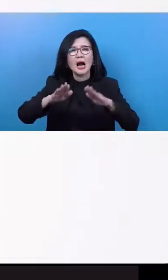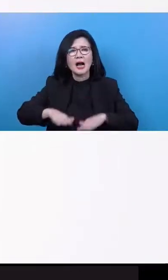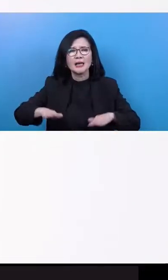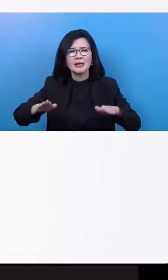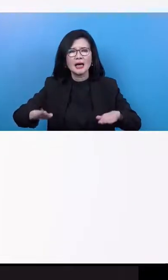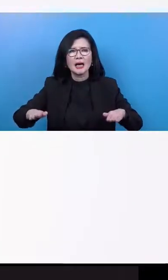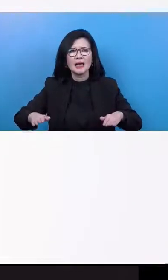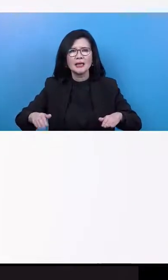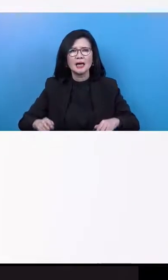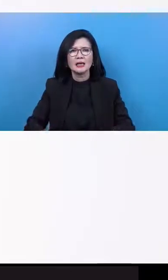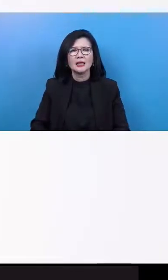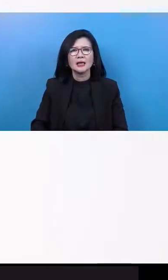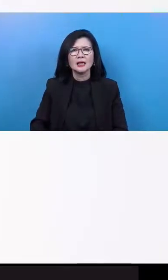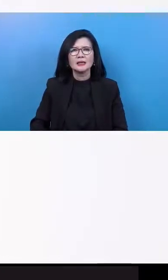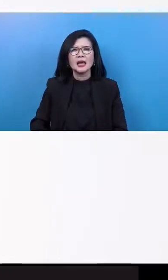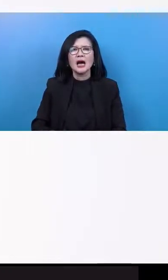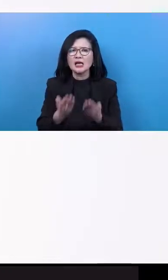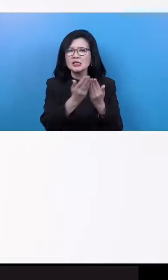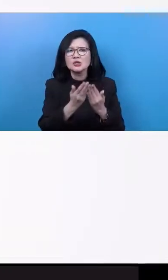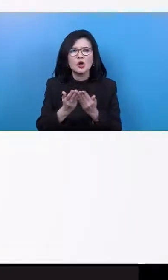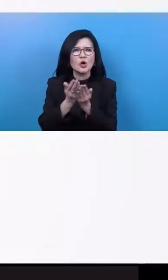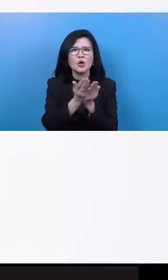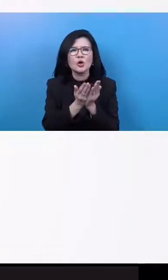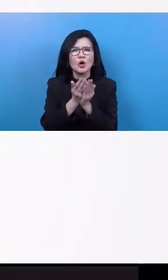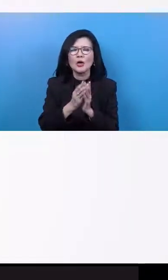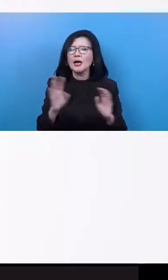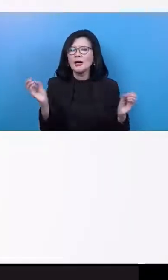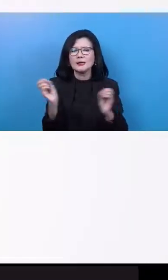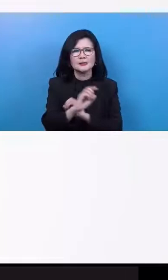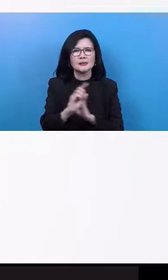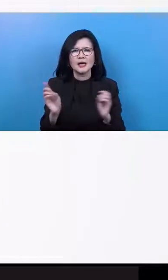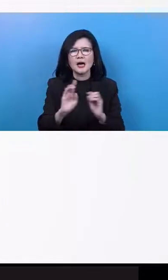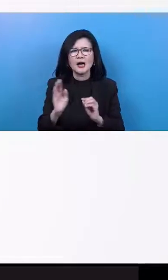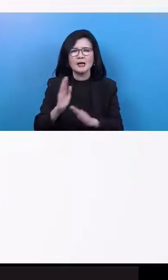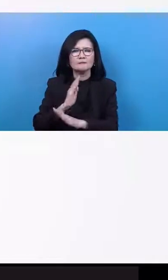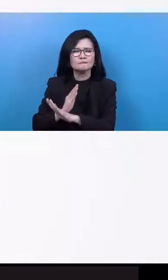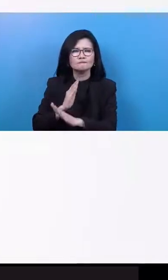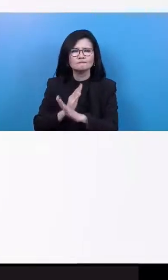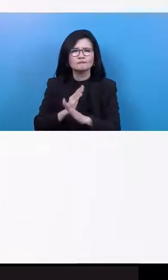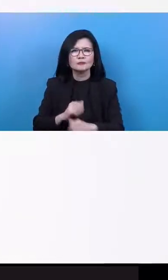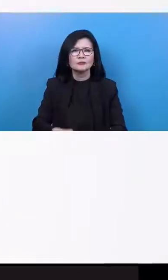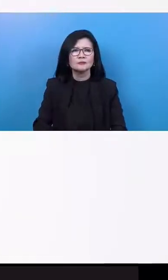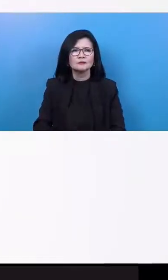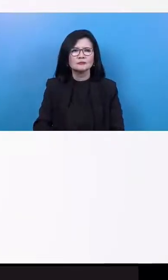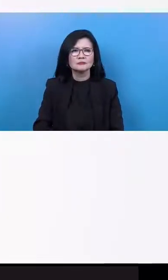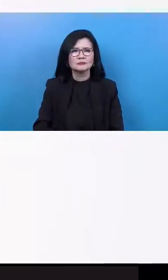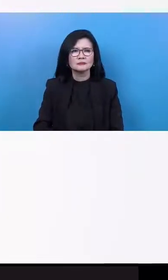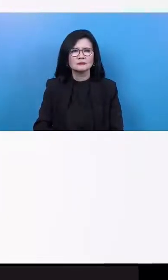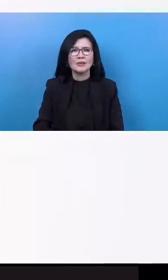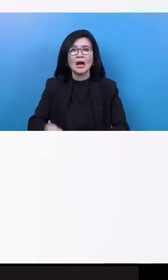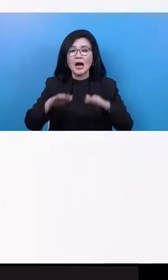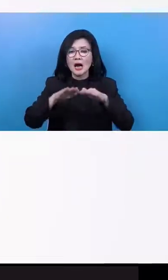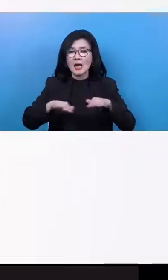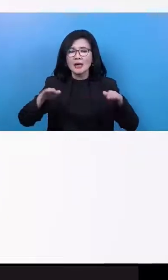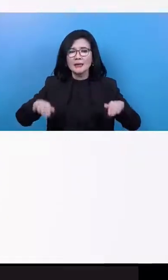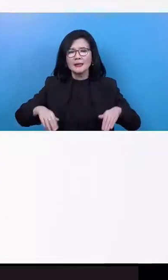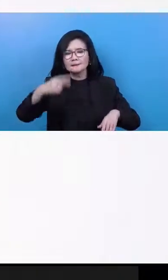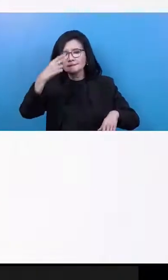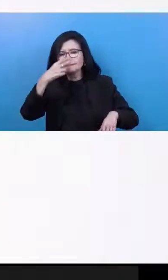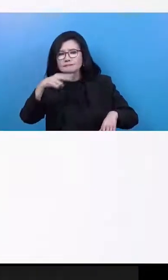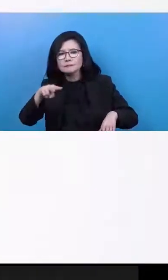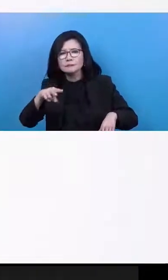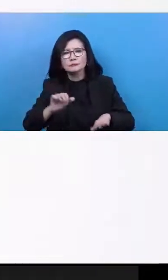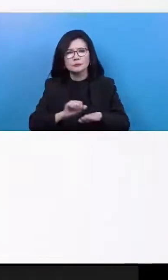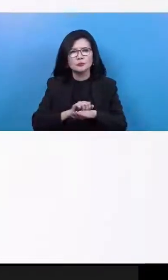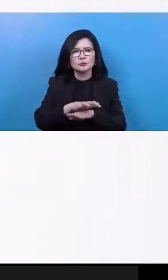some time, and our experience, or what we witnessed, was the fact that a lot of some of the